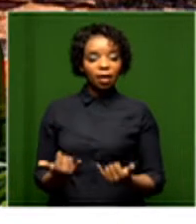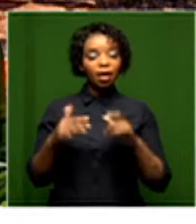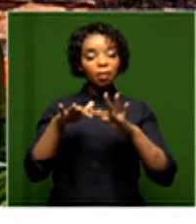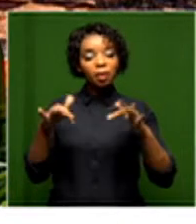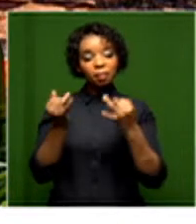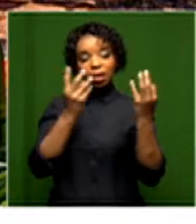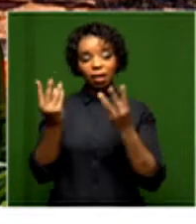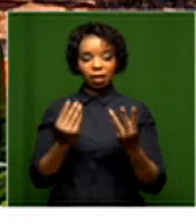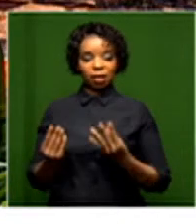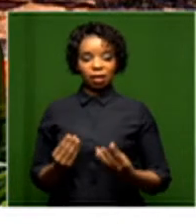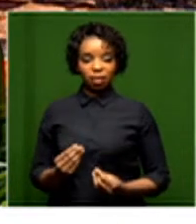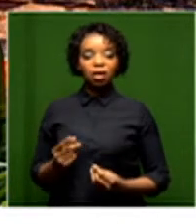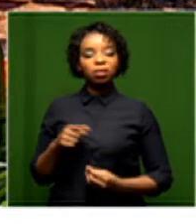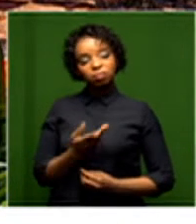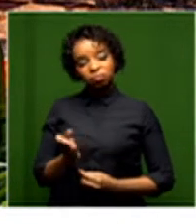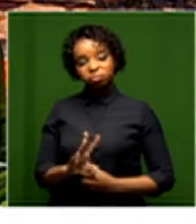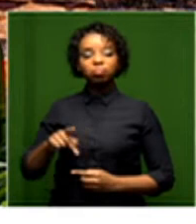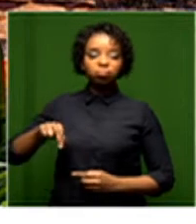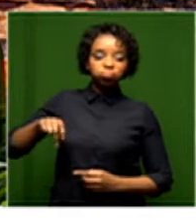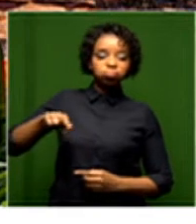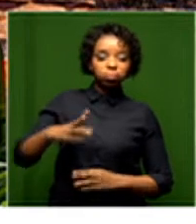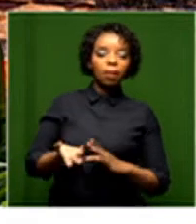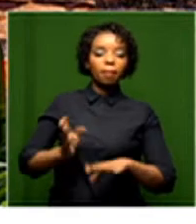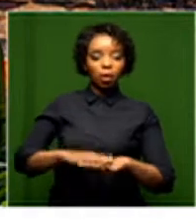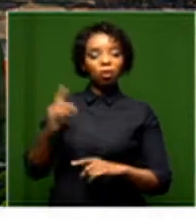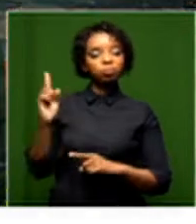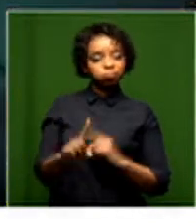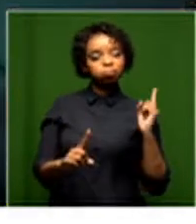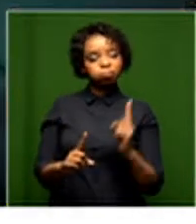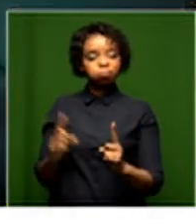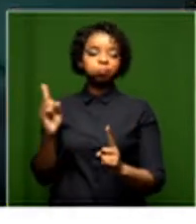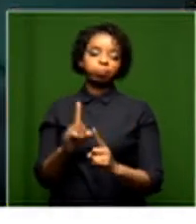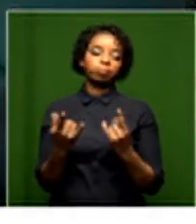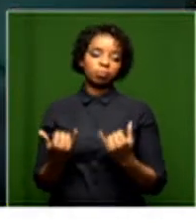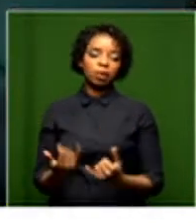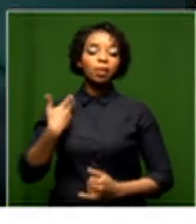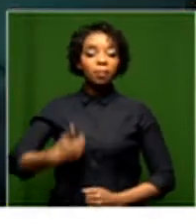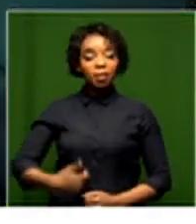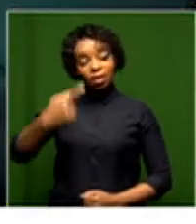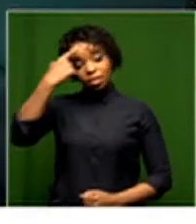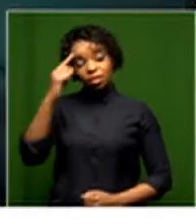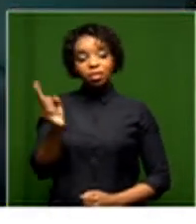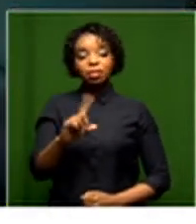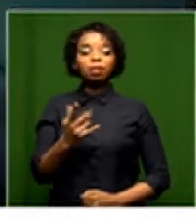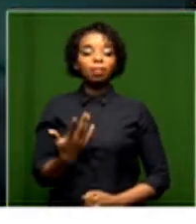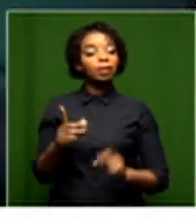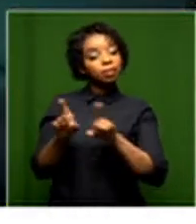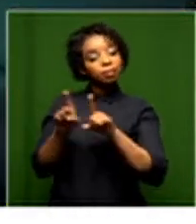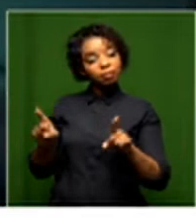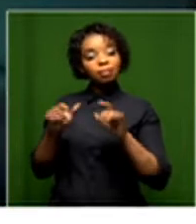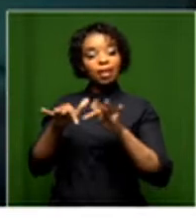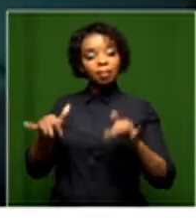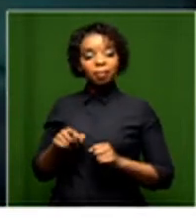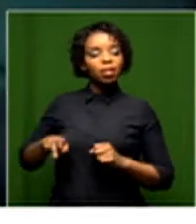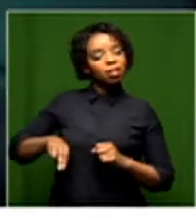the various suburbs started to increase. And this made us think, all these people walking around their suburbs and that, why not get them to